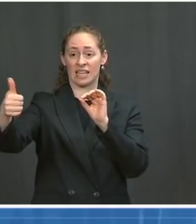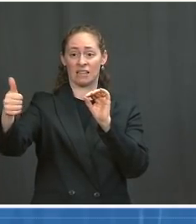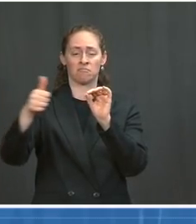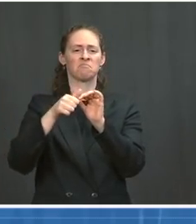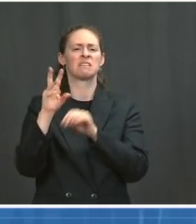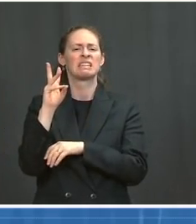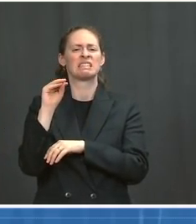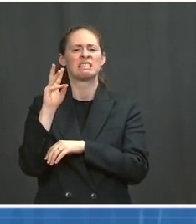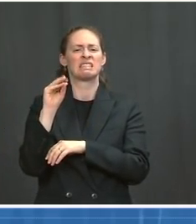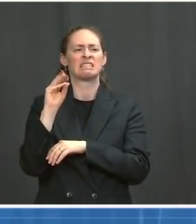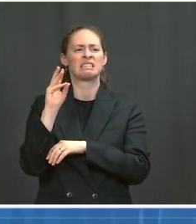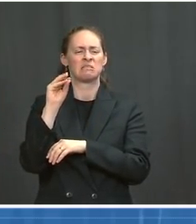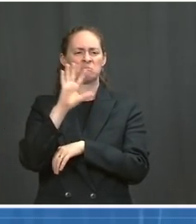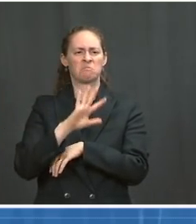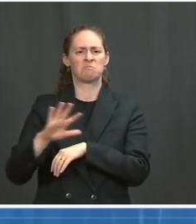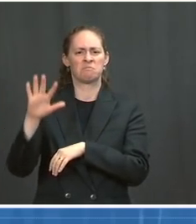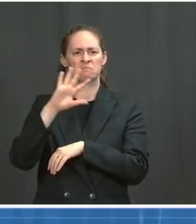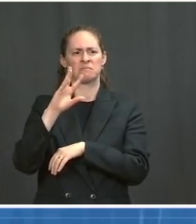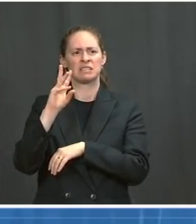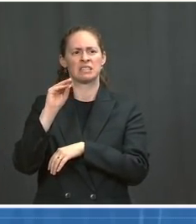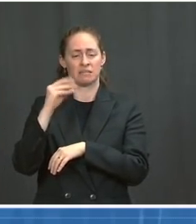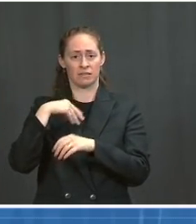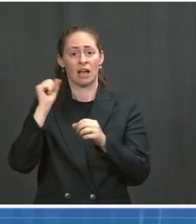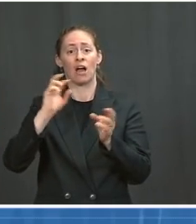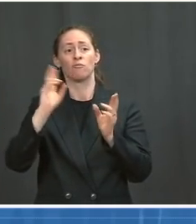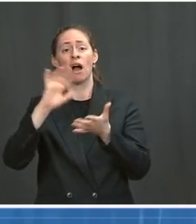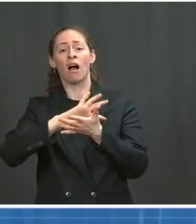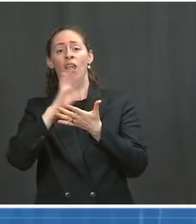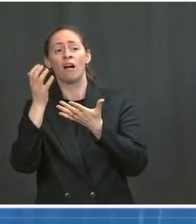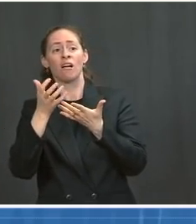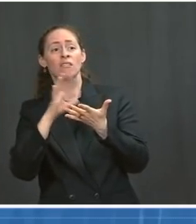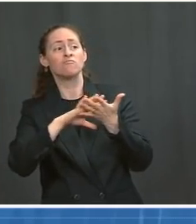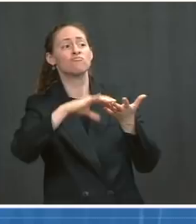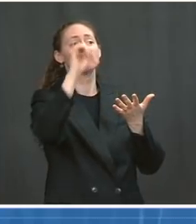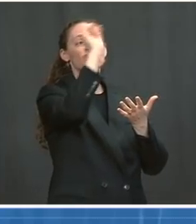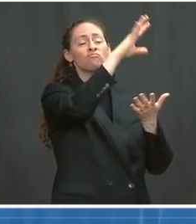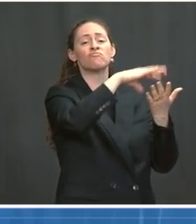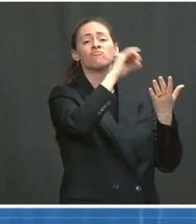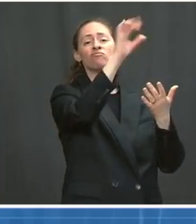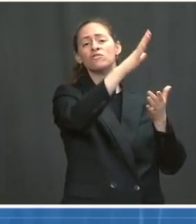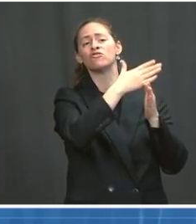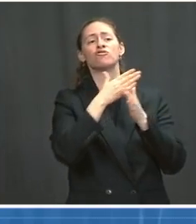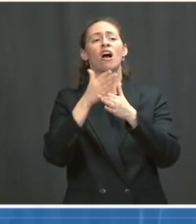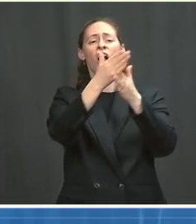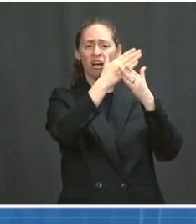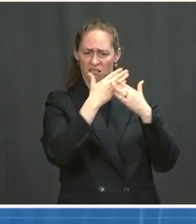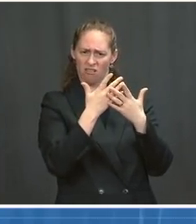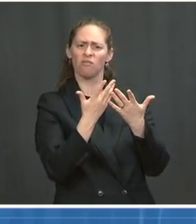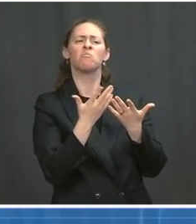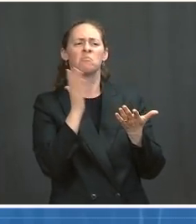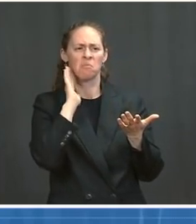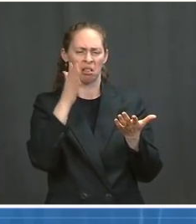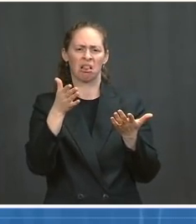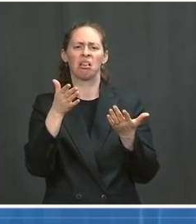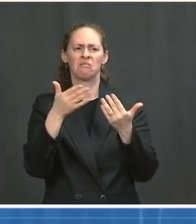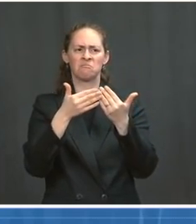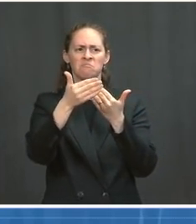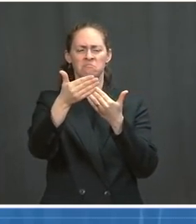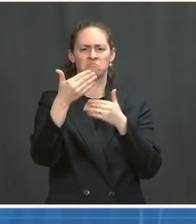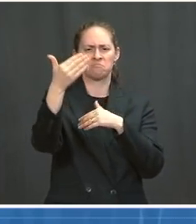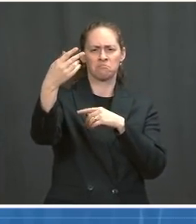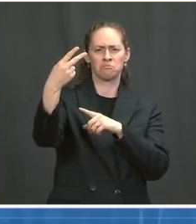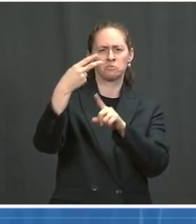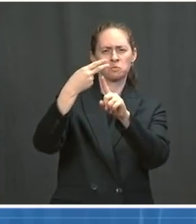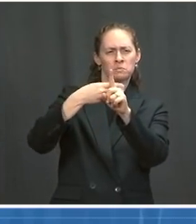the U.S. that could be shared or will be shared with other countries over the next couple of months. As these